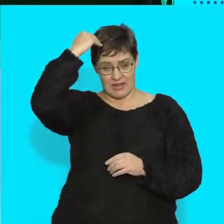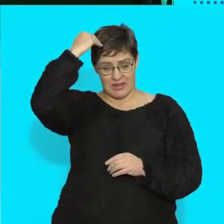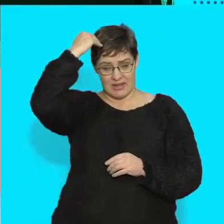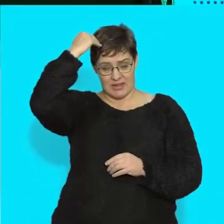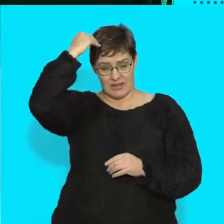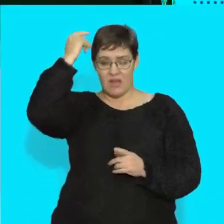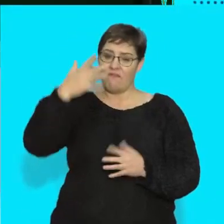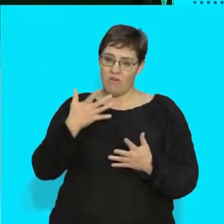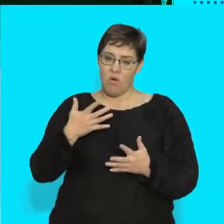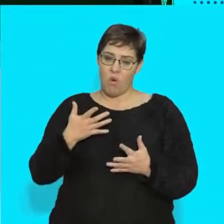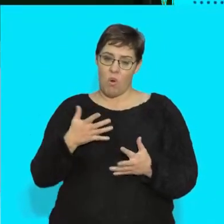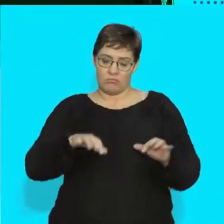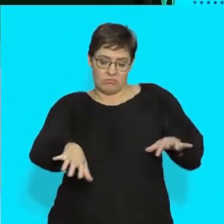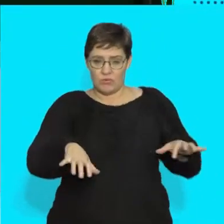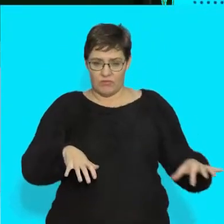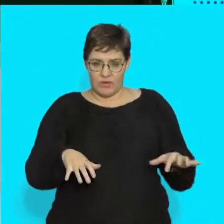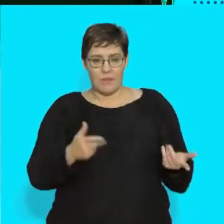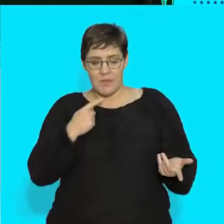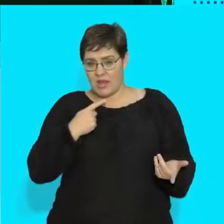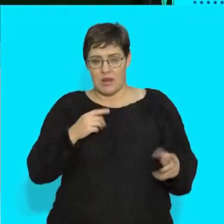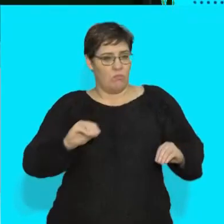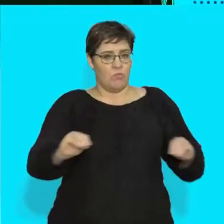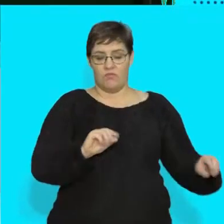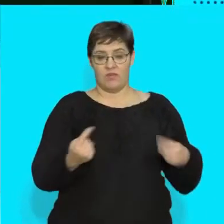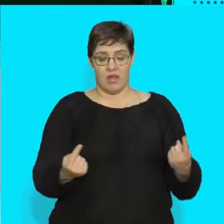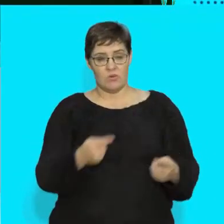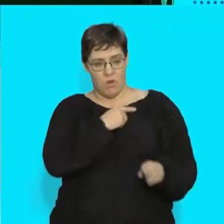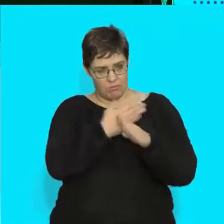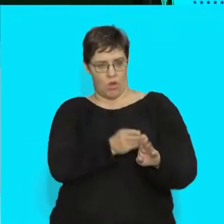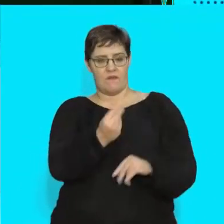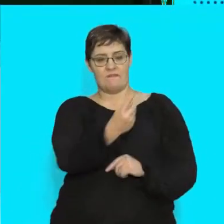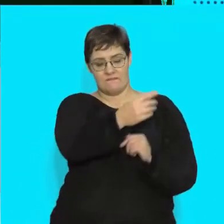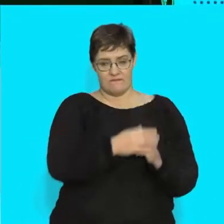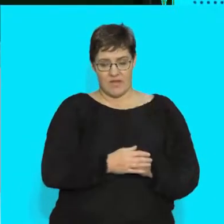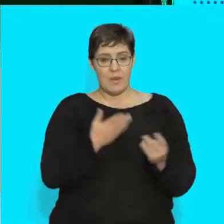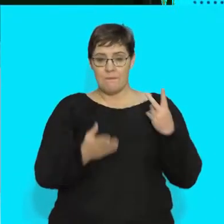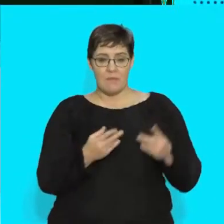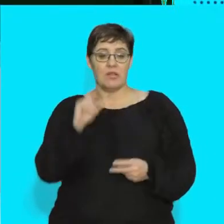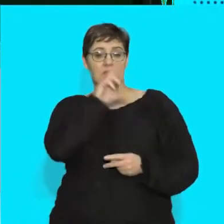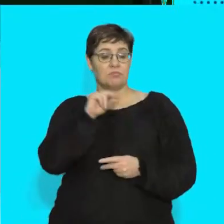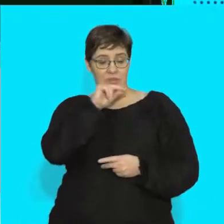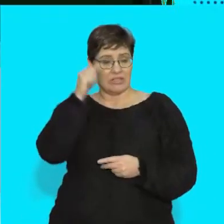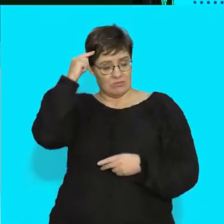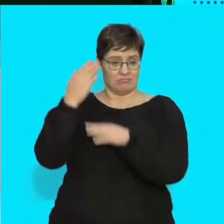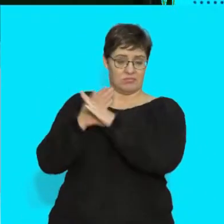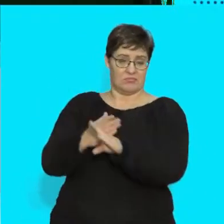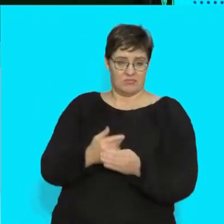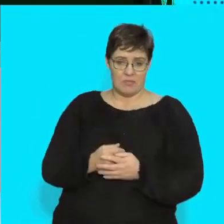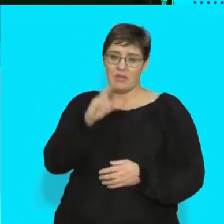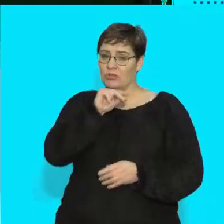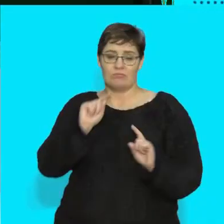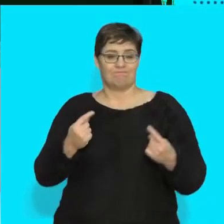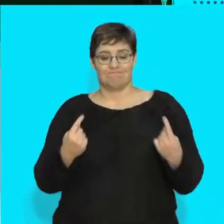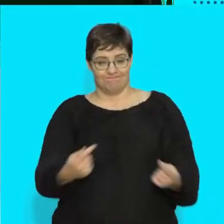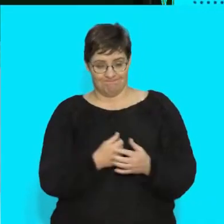the area for motor function, maybe I can't move. Maybe in the area where I talk, maybe I can't